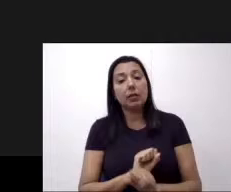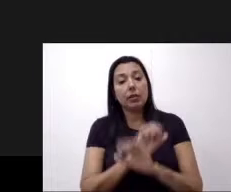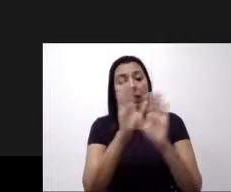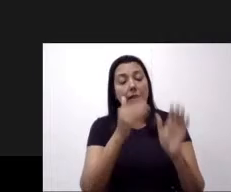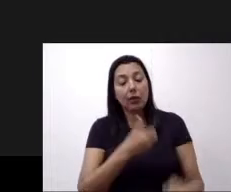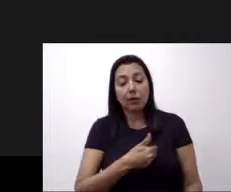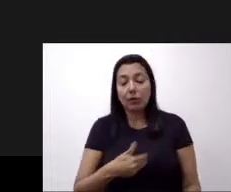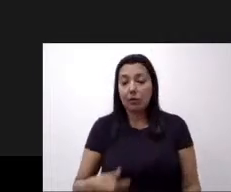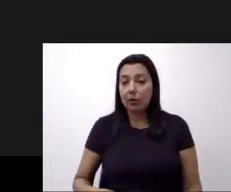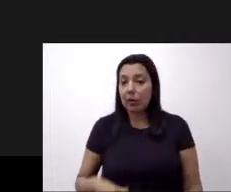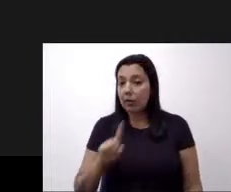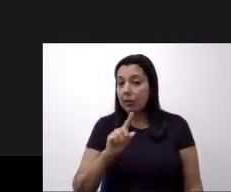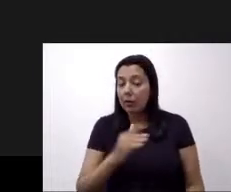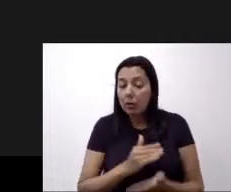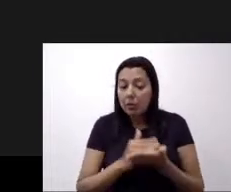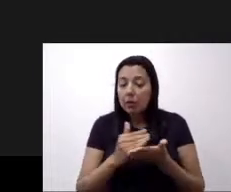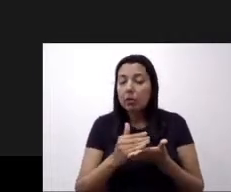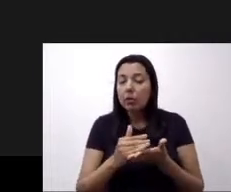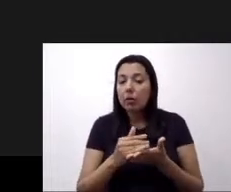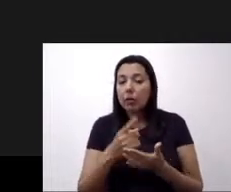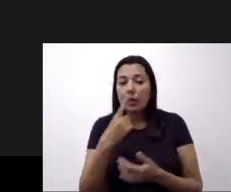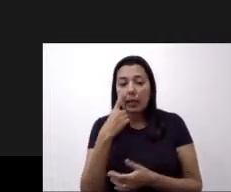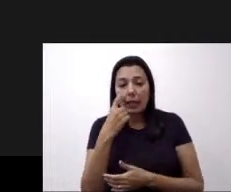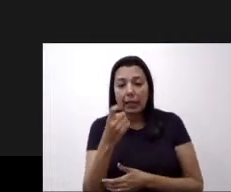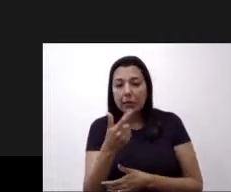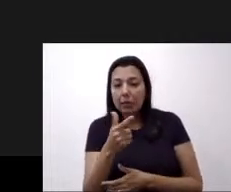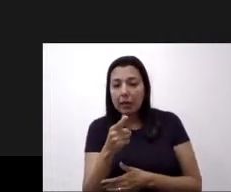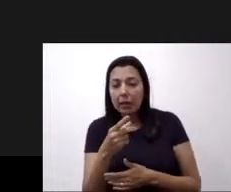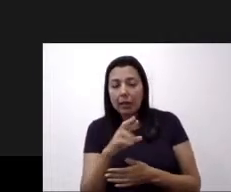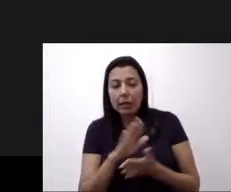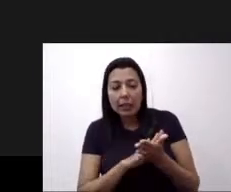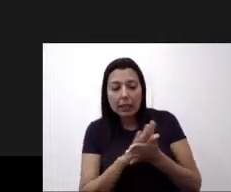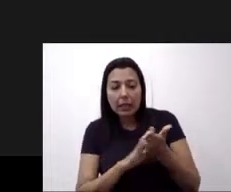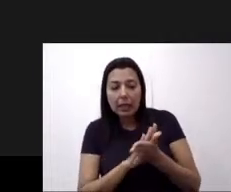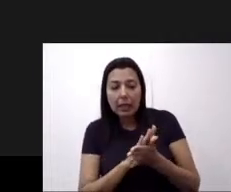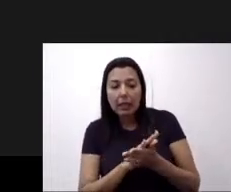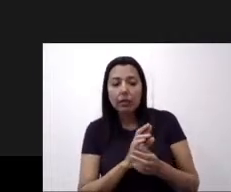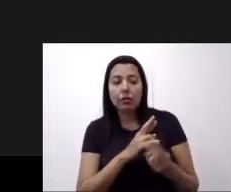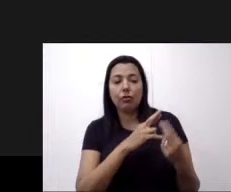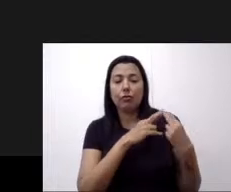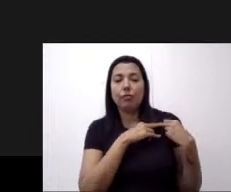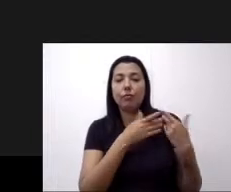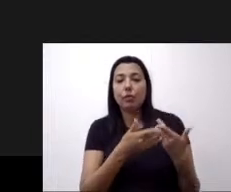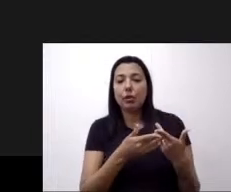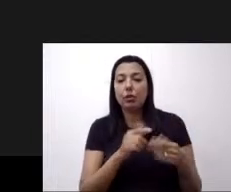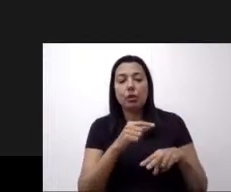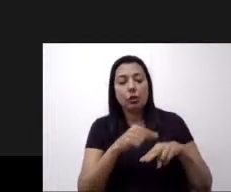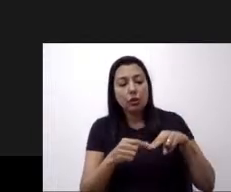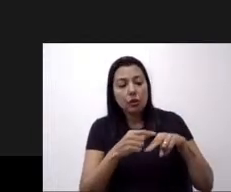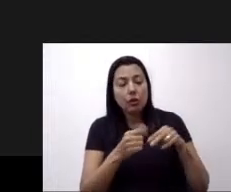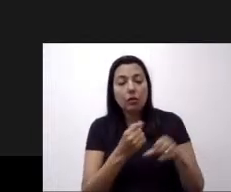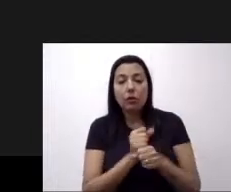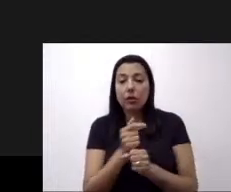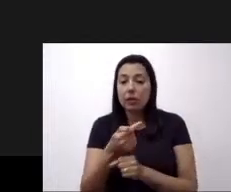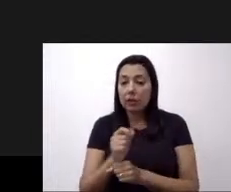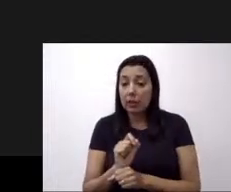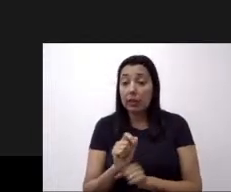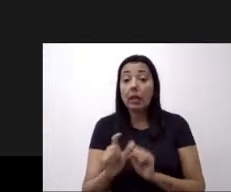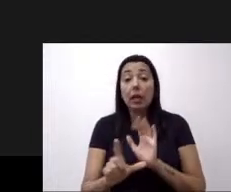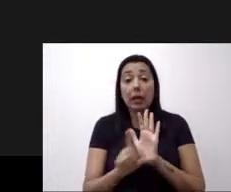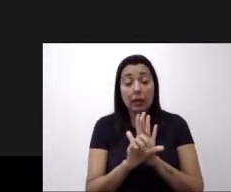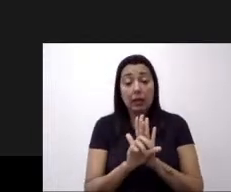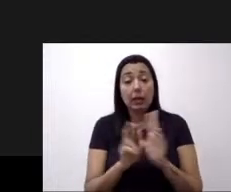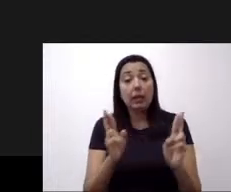be interested in regulating gender roles in the 70s. Legislations concerning the gender relationships